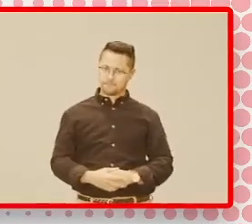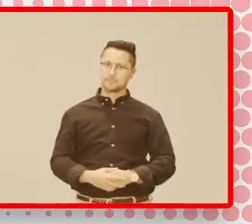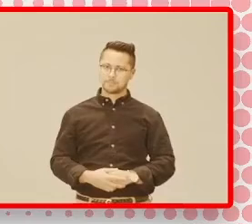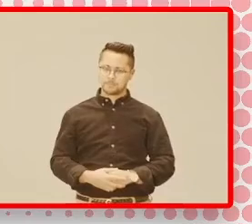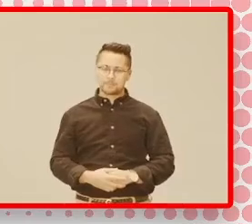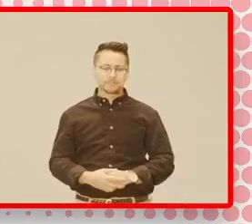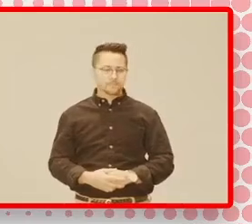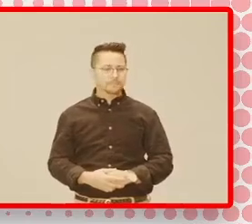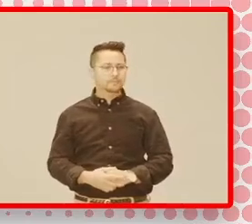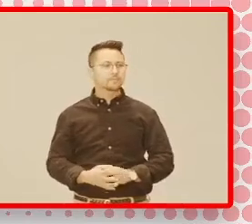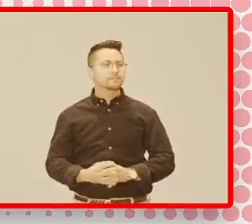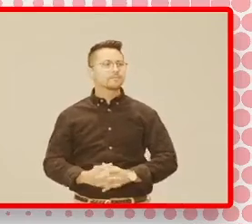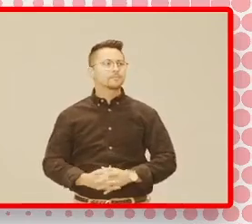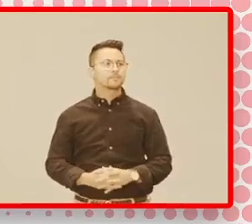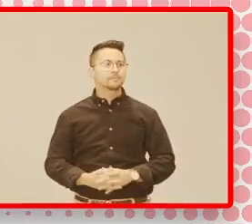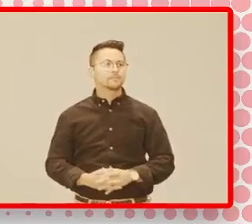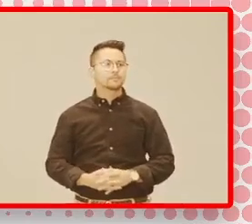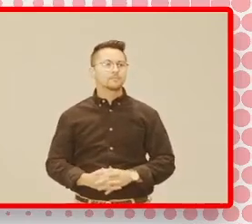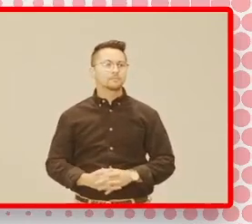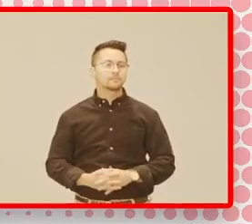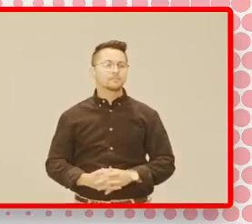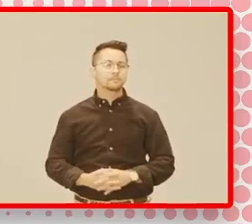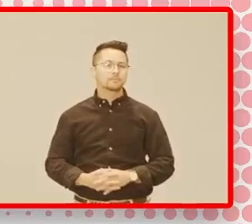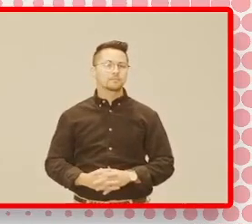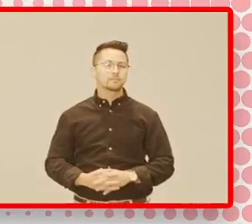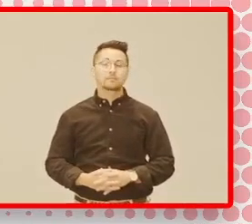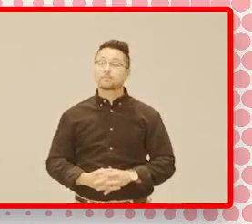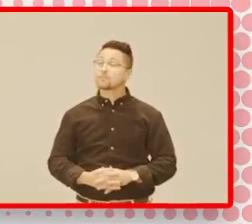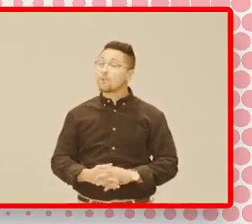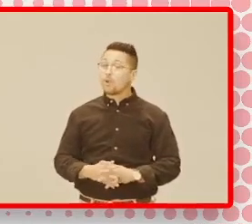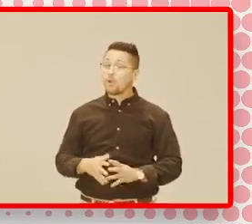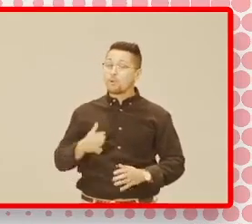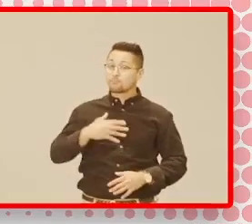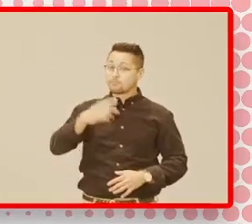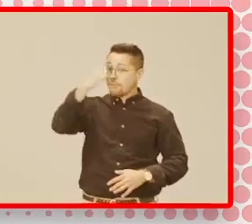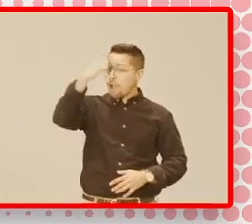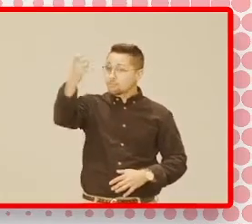And you know what I wrote my dreams?